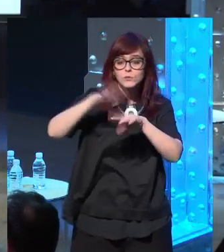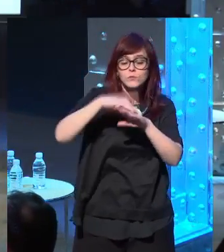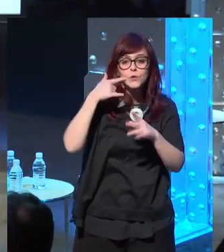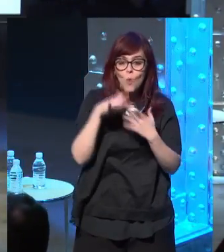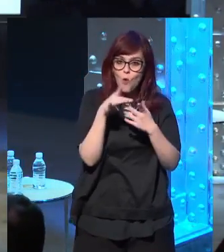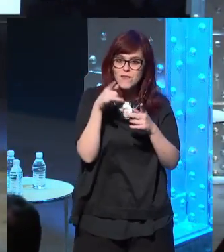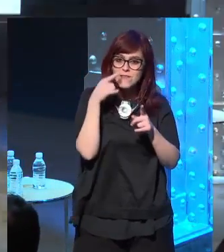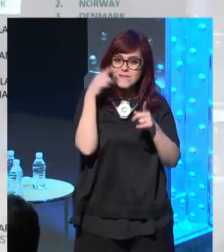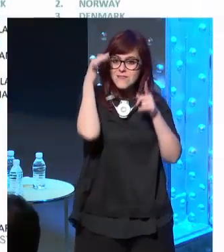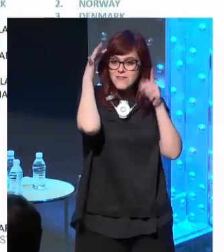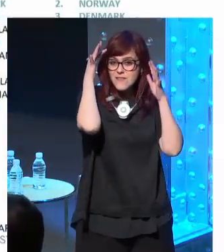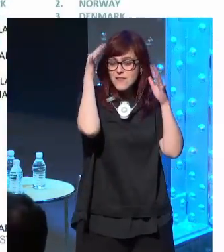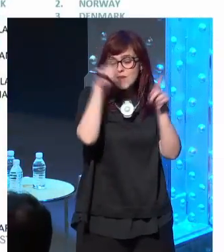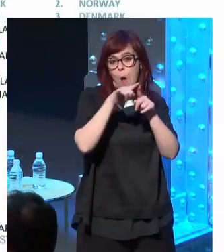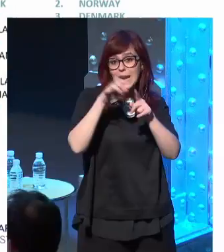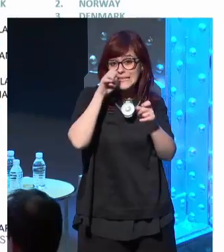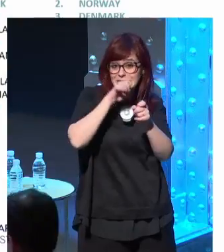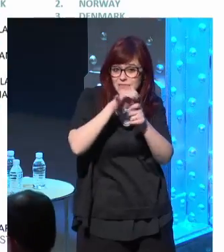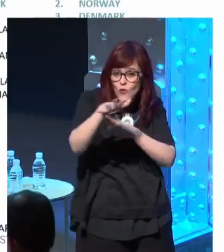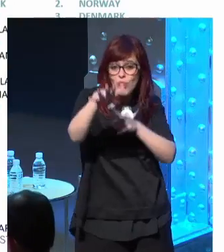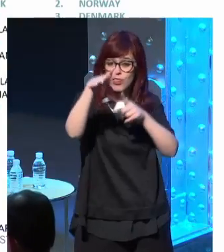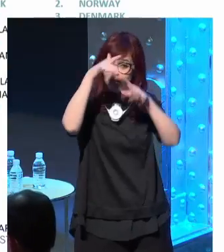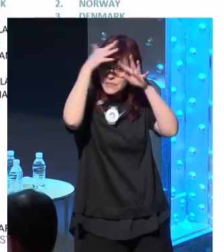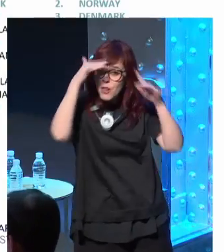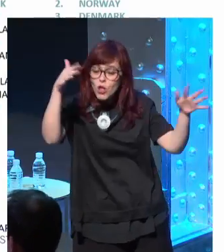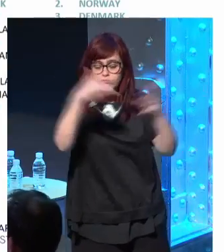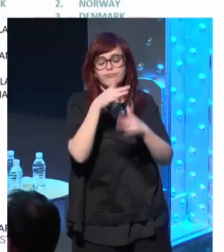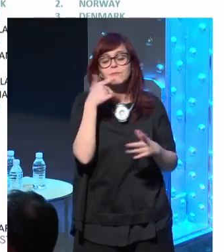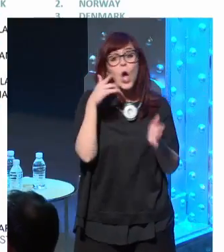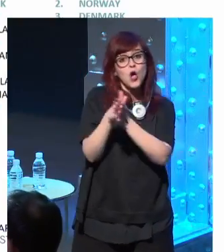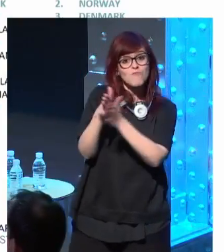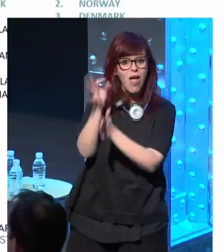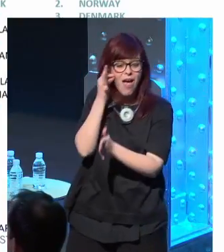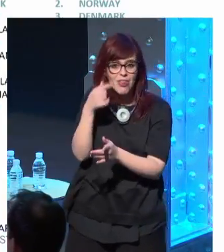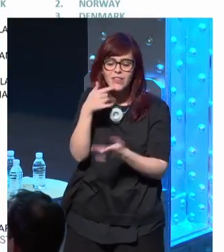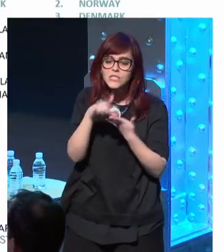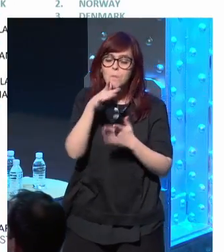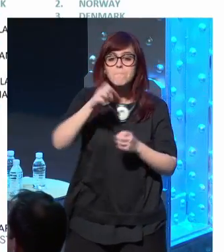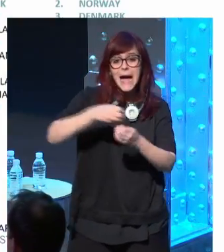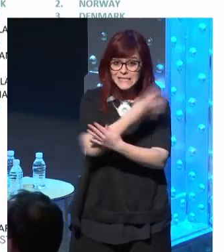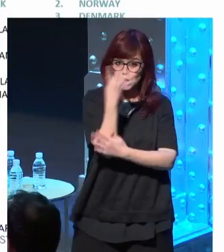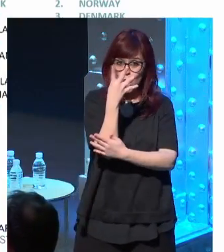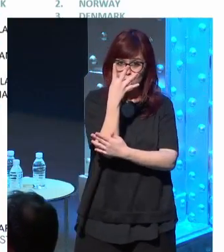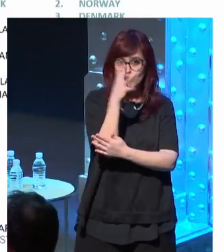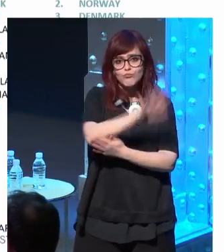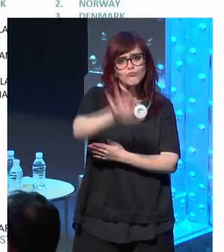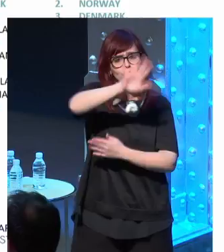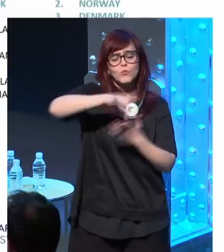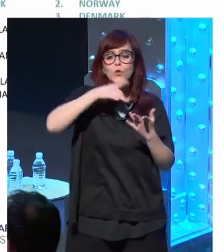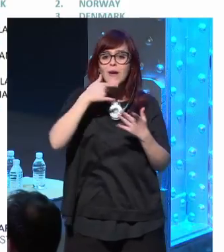As Ragnhild mentioned, the Nordic countries are usually doing quite well in the World Happiness